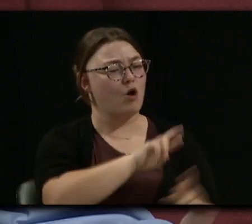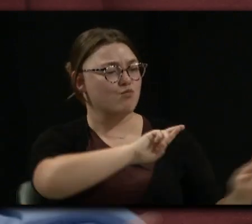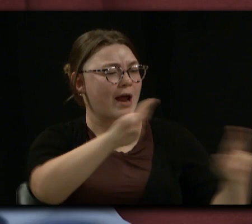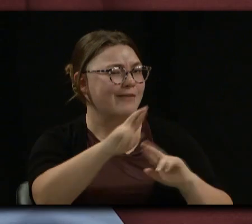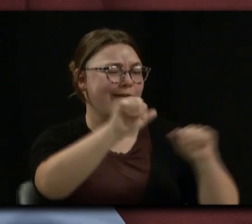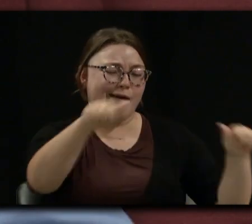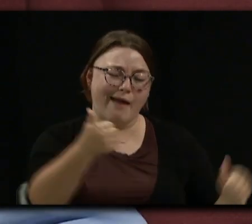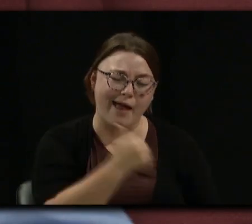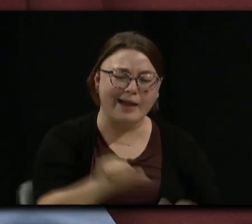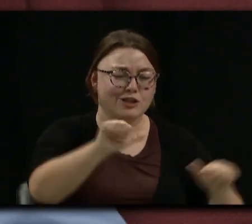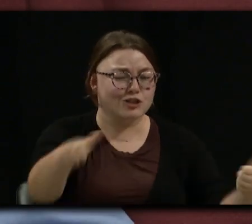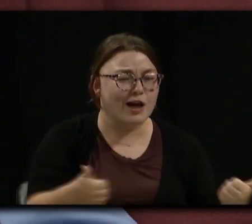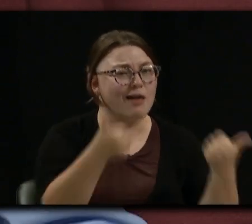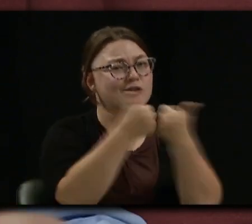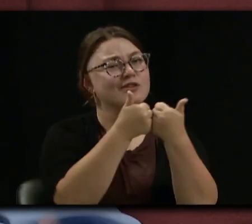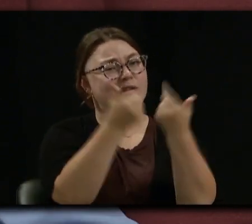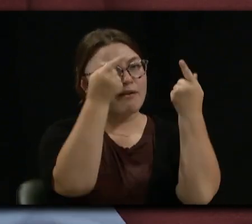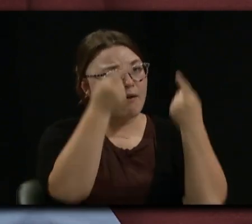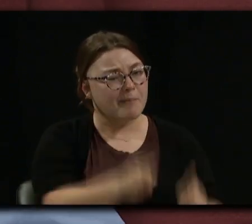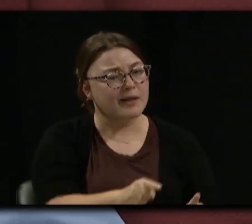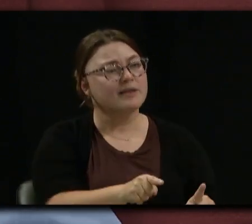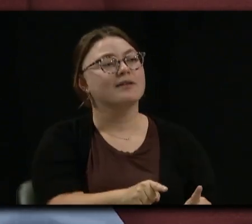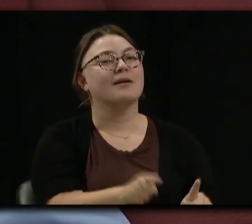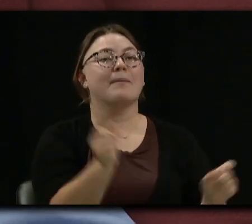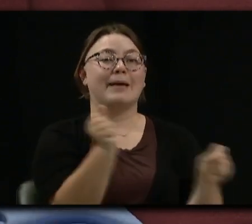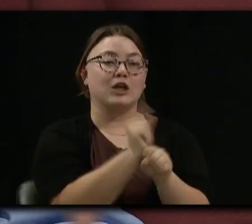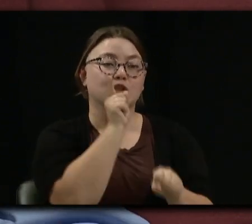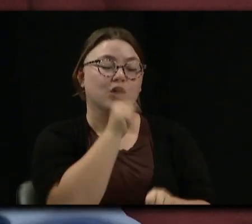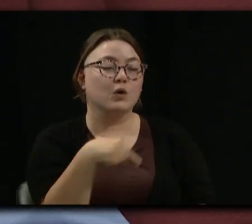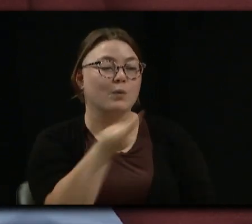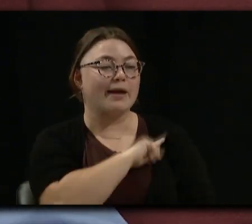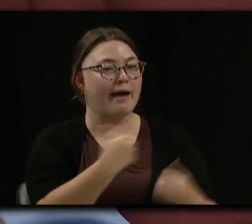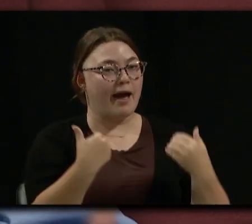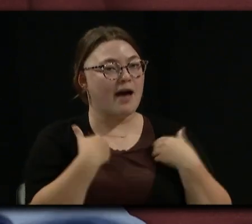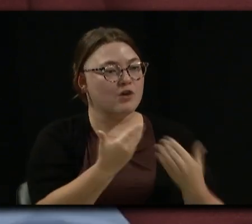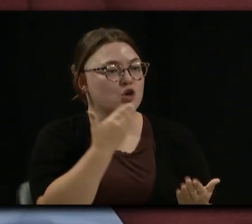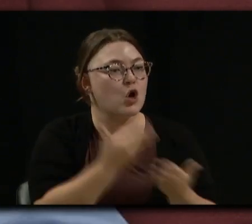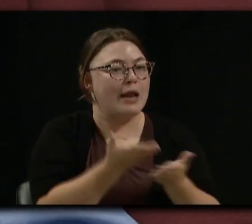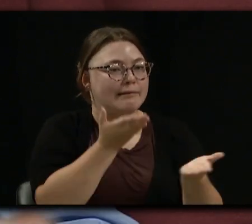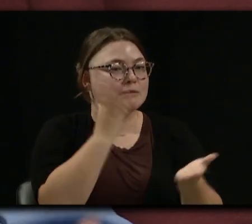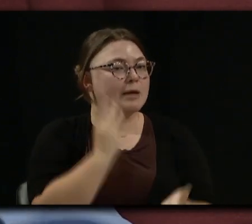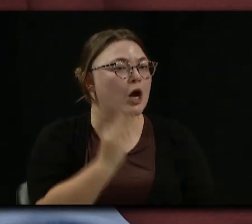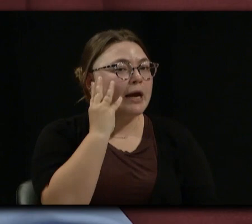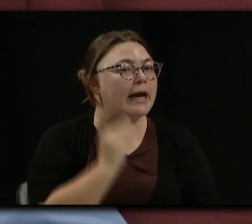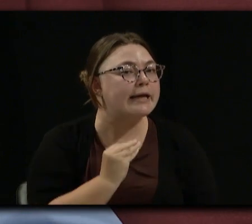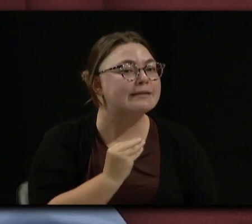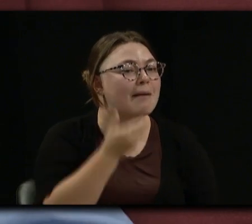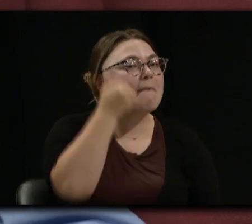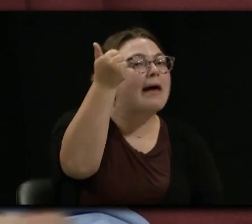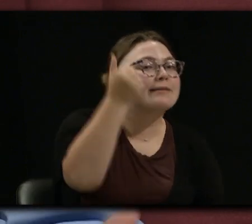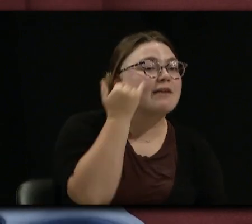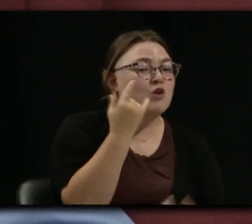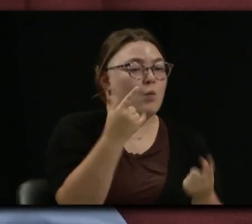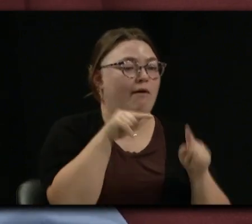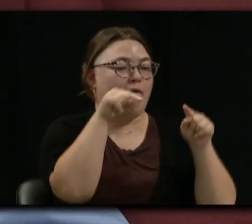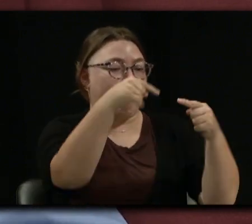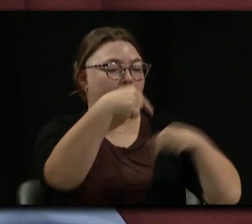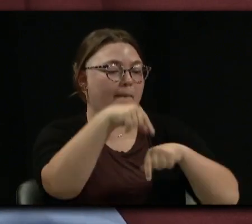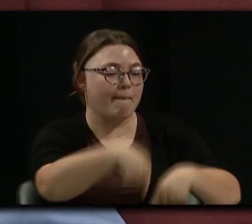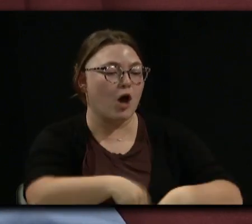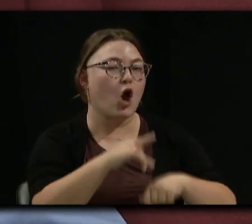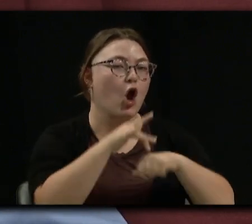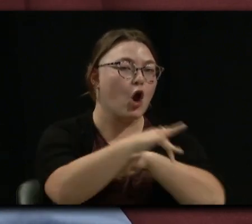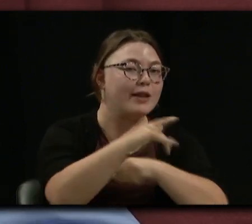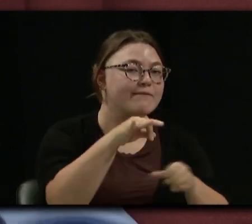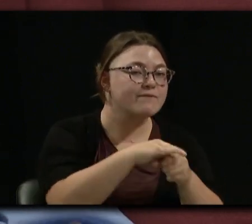but more importantly, that we provide the best experience for the voters, whether they want to come in and early vote, they want to vote by